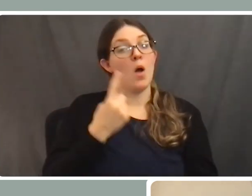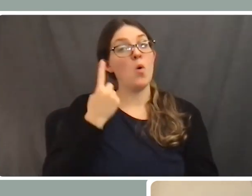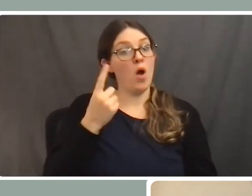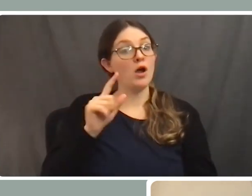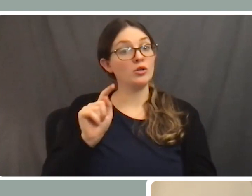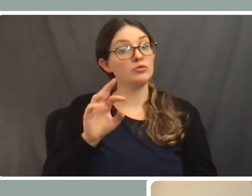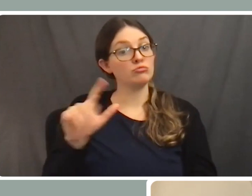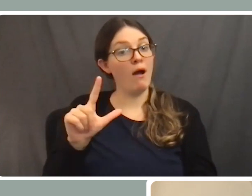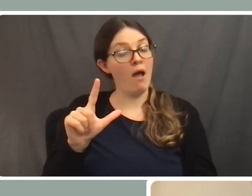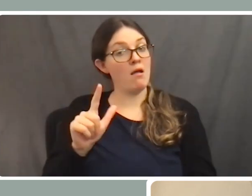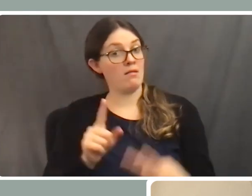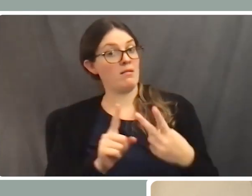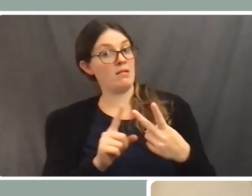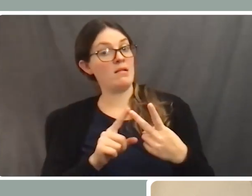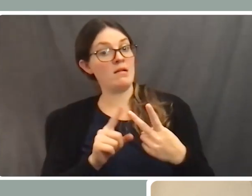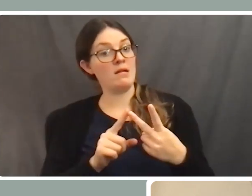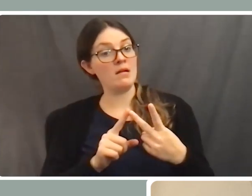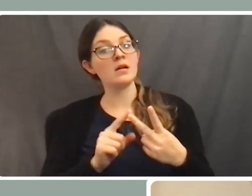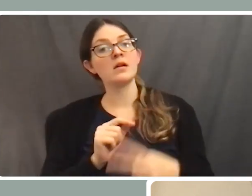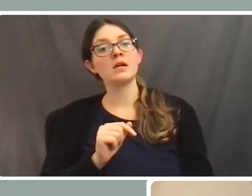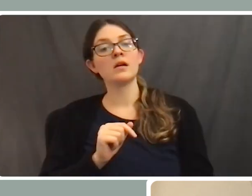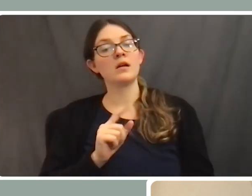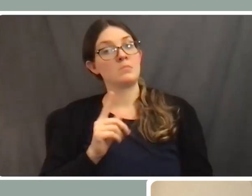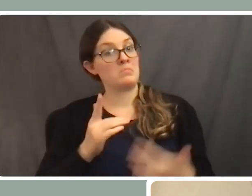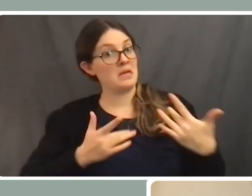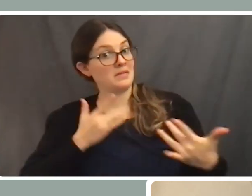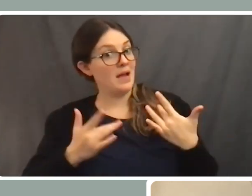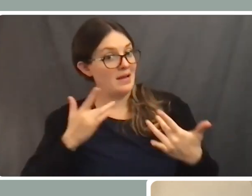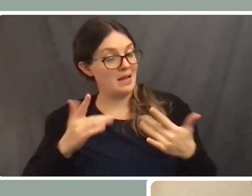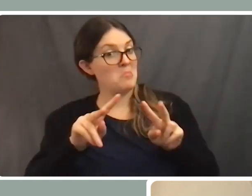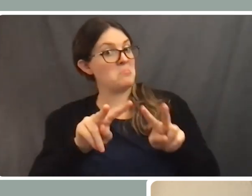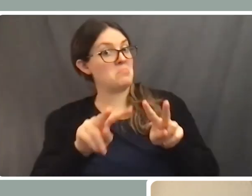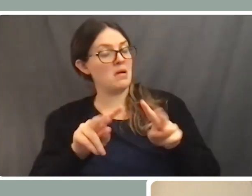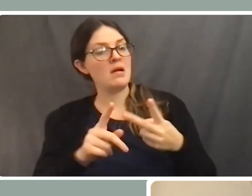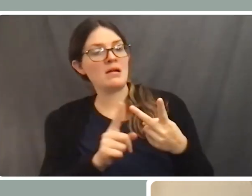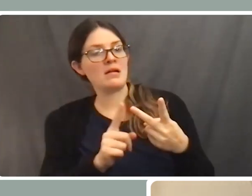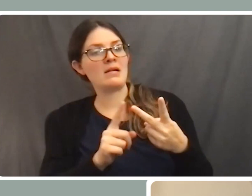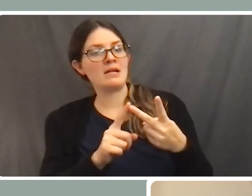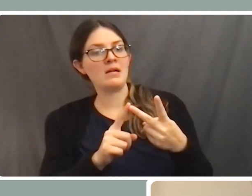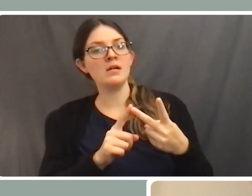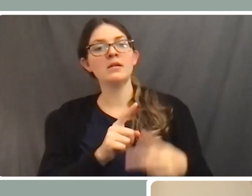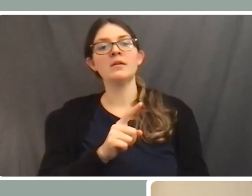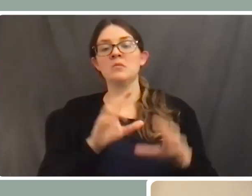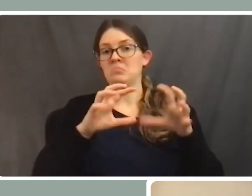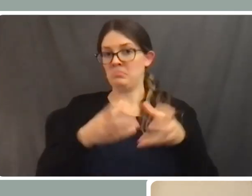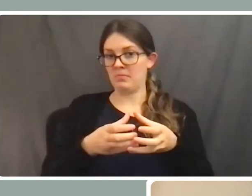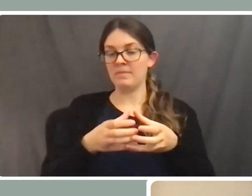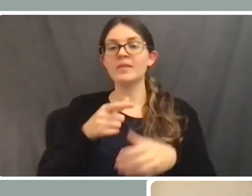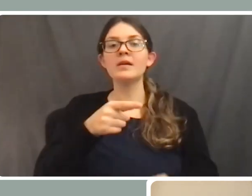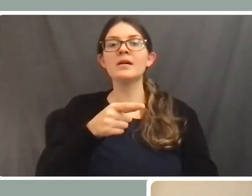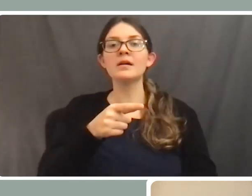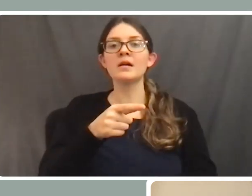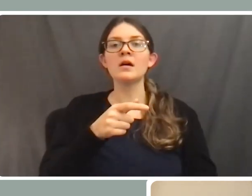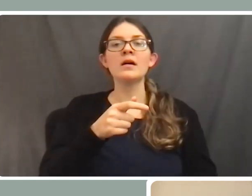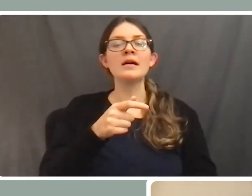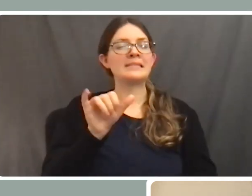now that I think will result first and will be very exciting to see is that same population of women who have residual